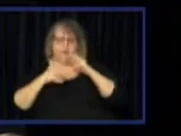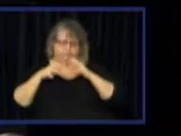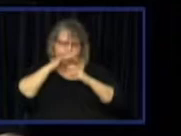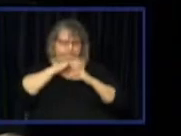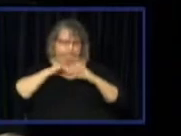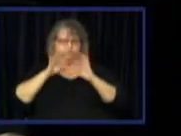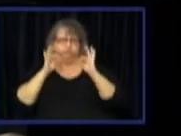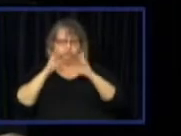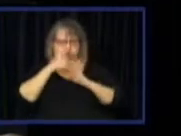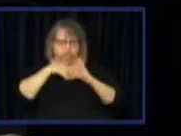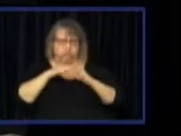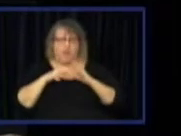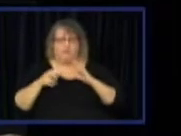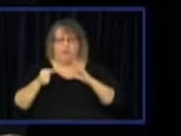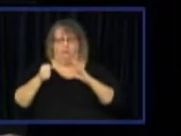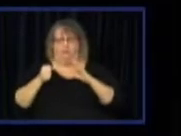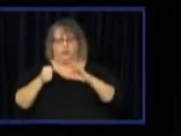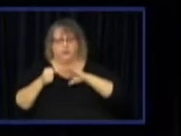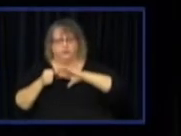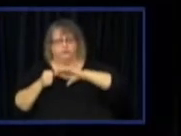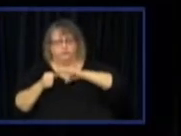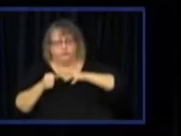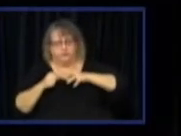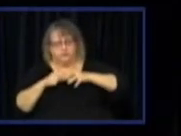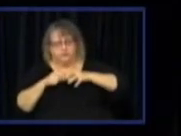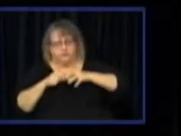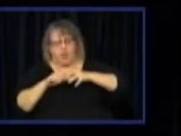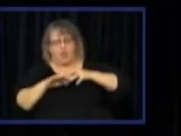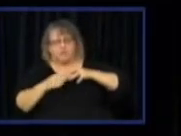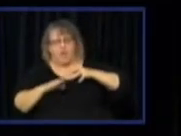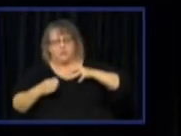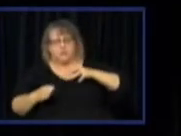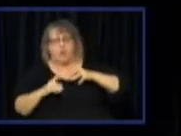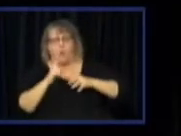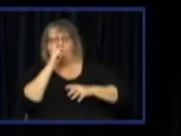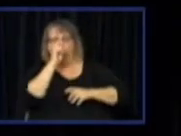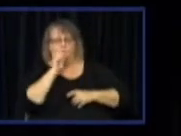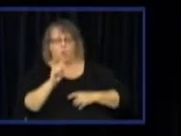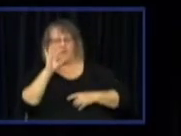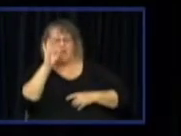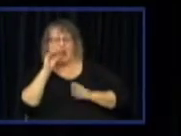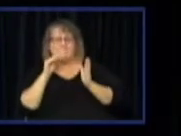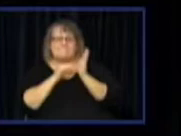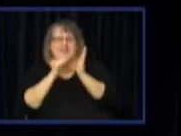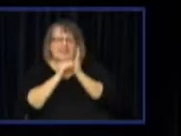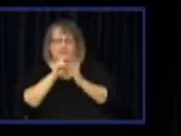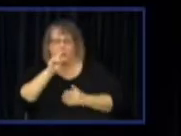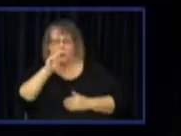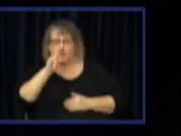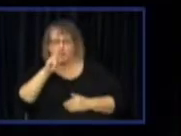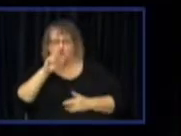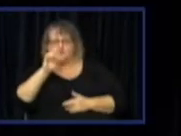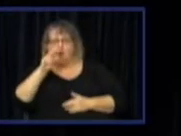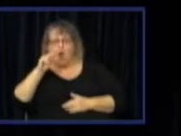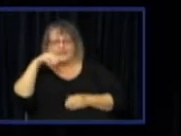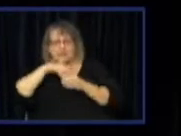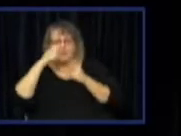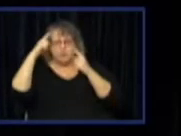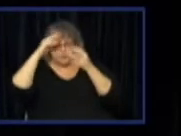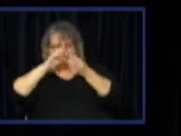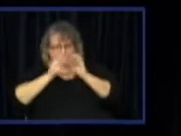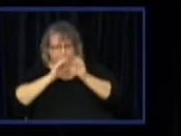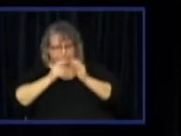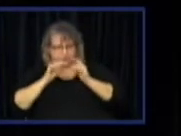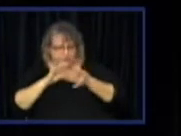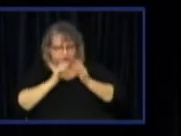brain cells that do most of the work of the brain, begin dying at a rate of 1.9 million neurons per minute after the